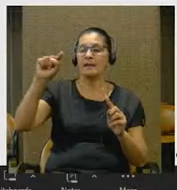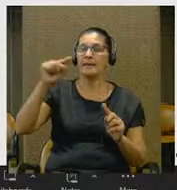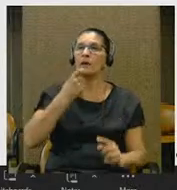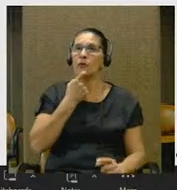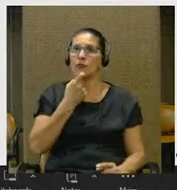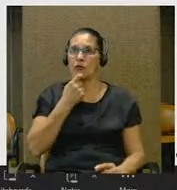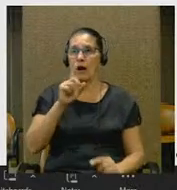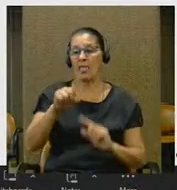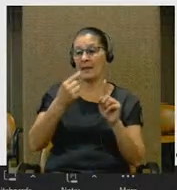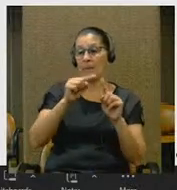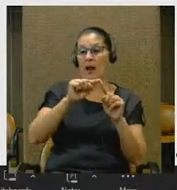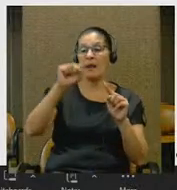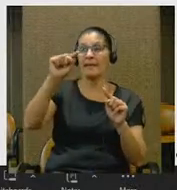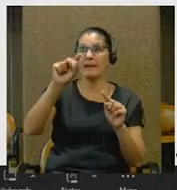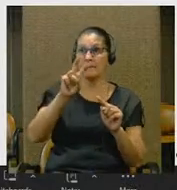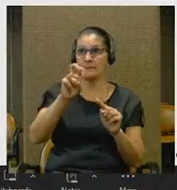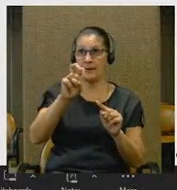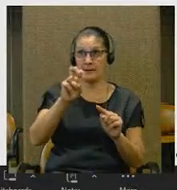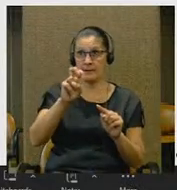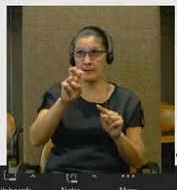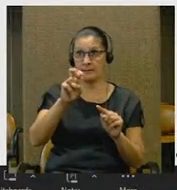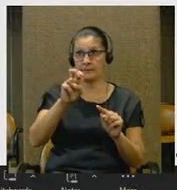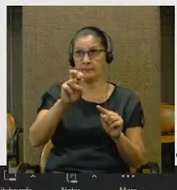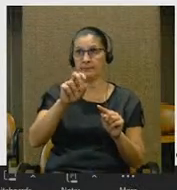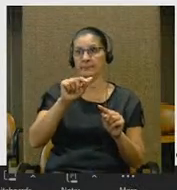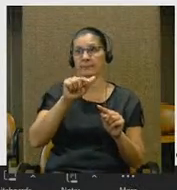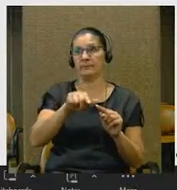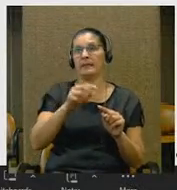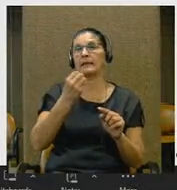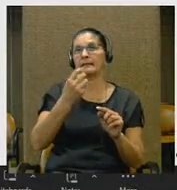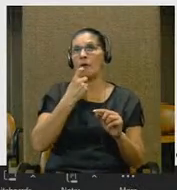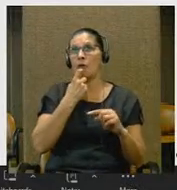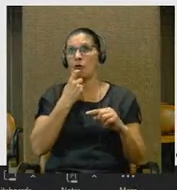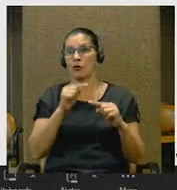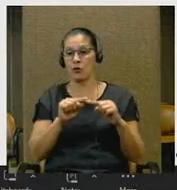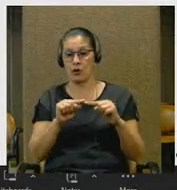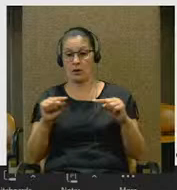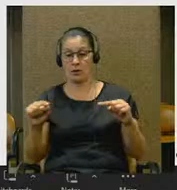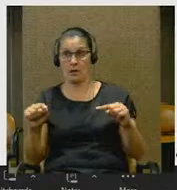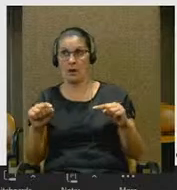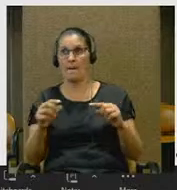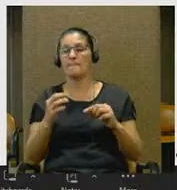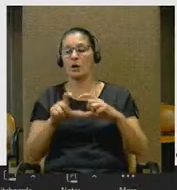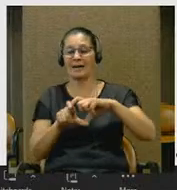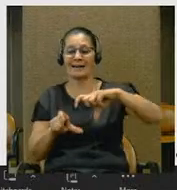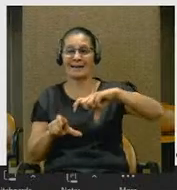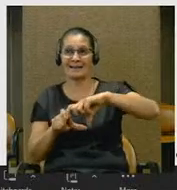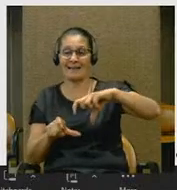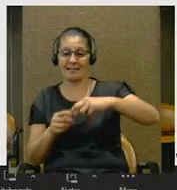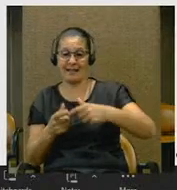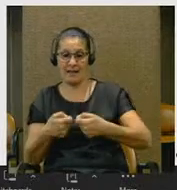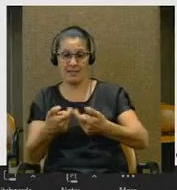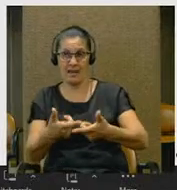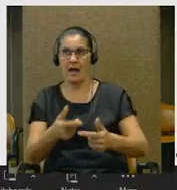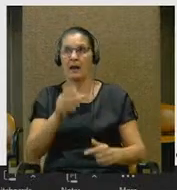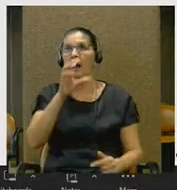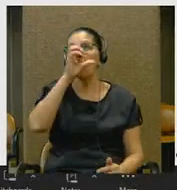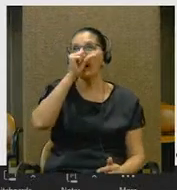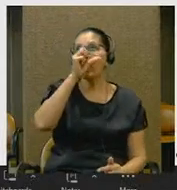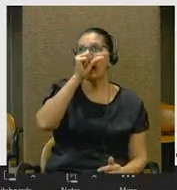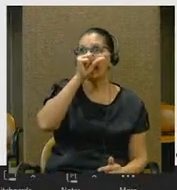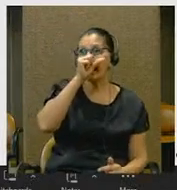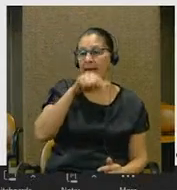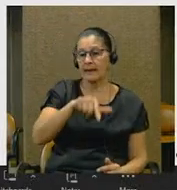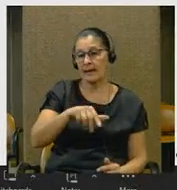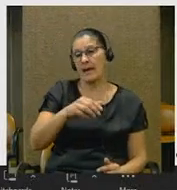line is for the deaths related to prescription opioids. The orange line is related to deaths from heroin. And the blue